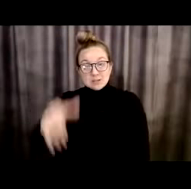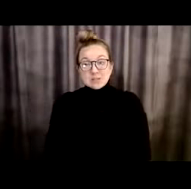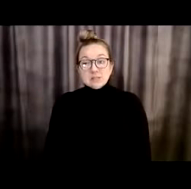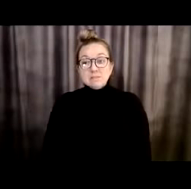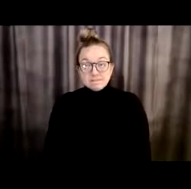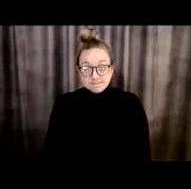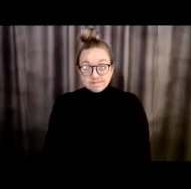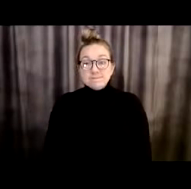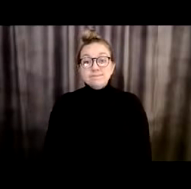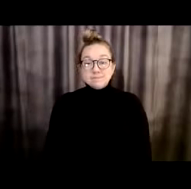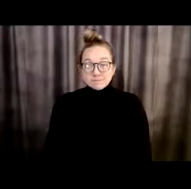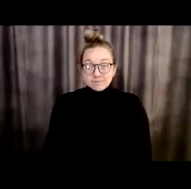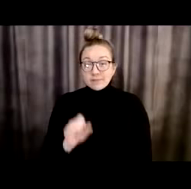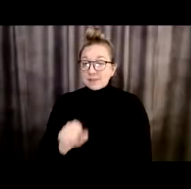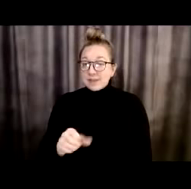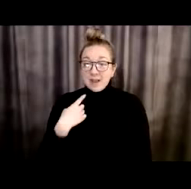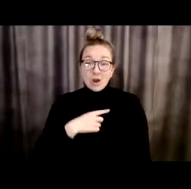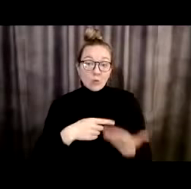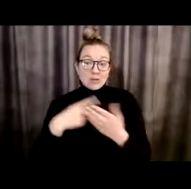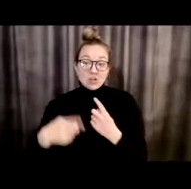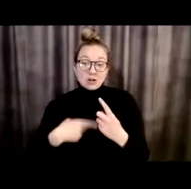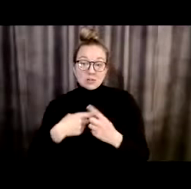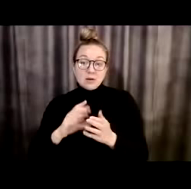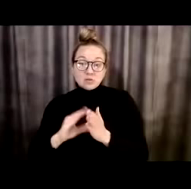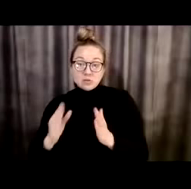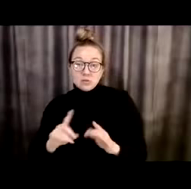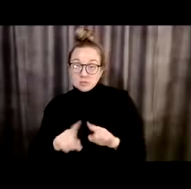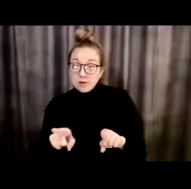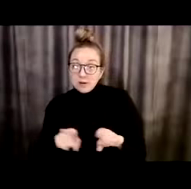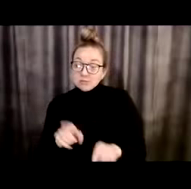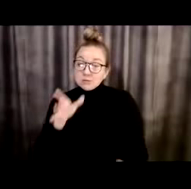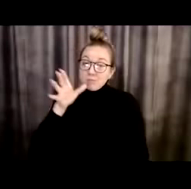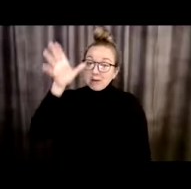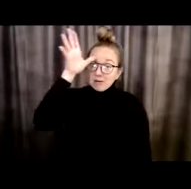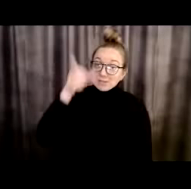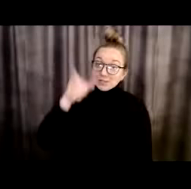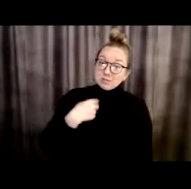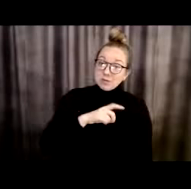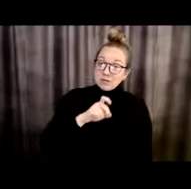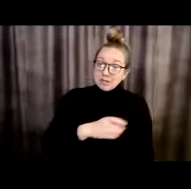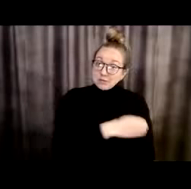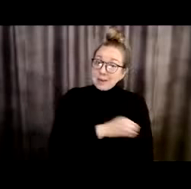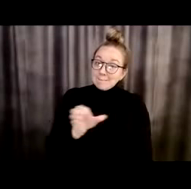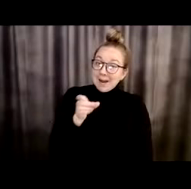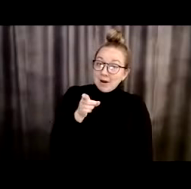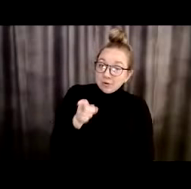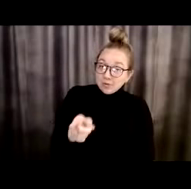about students, but we also said parents have the power to make, to make influencers listen.